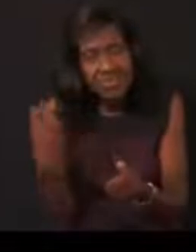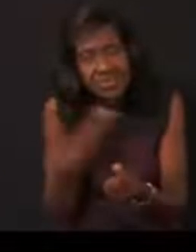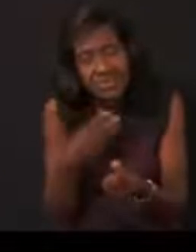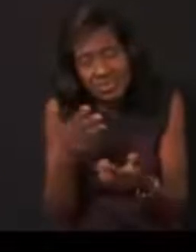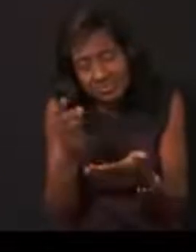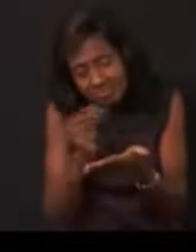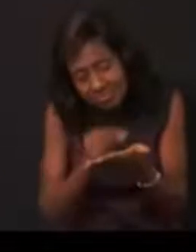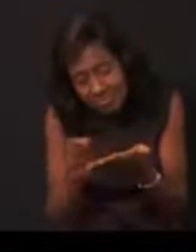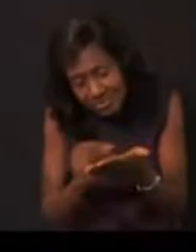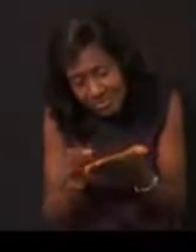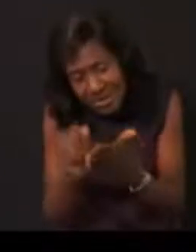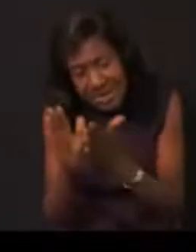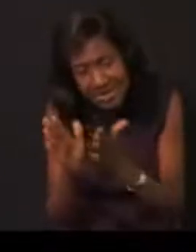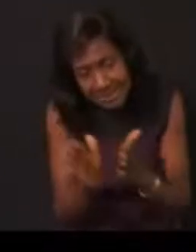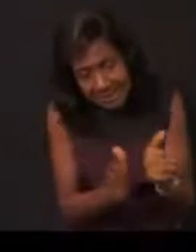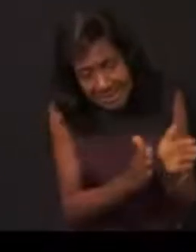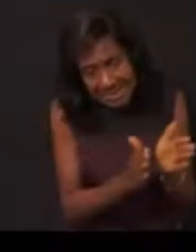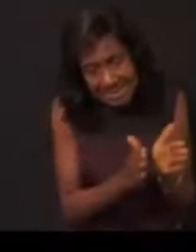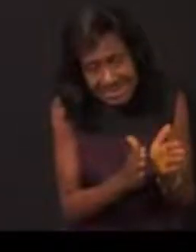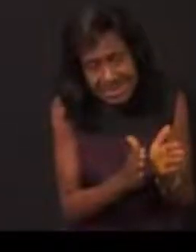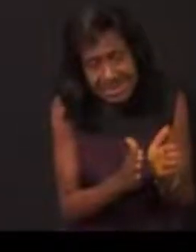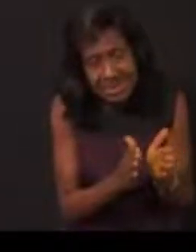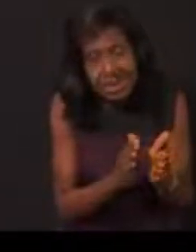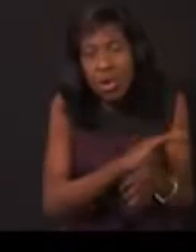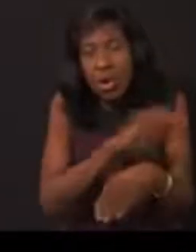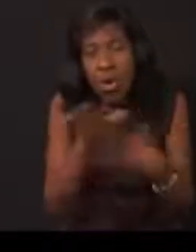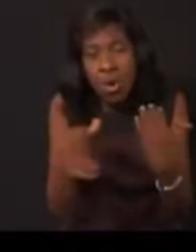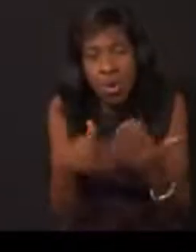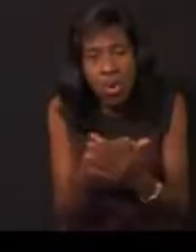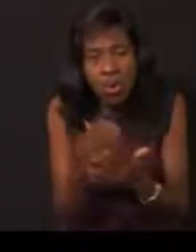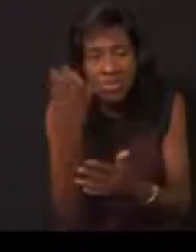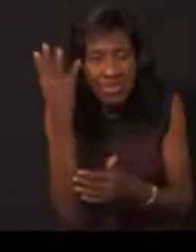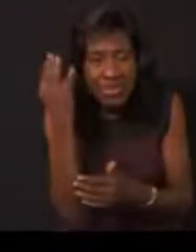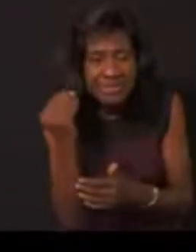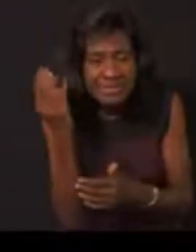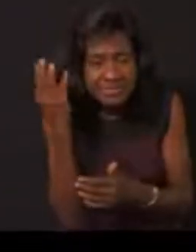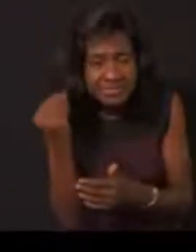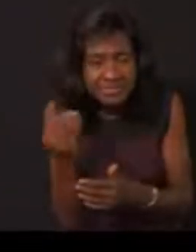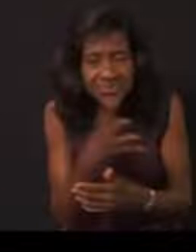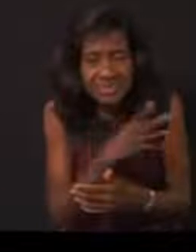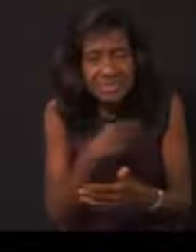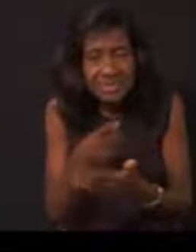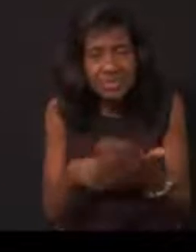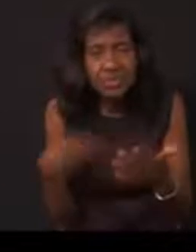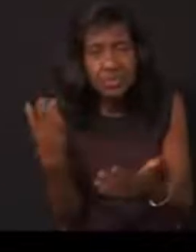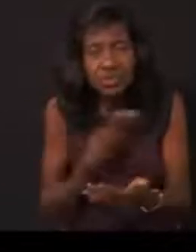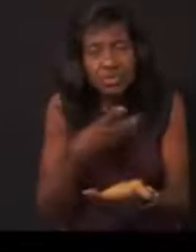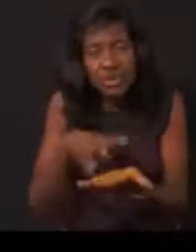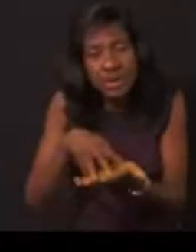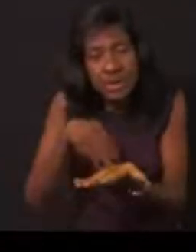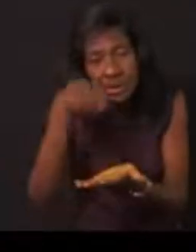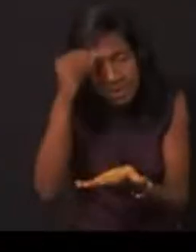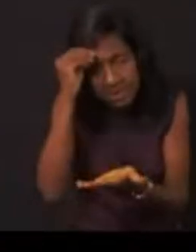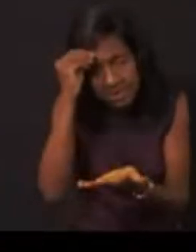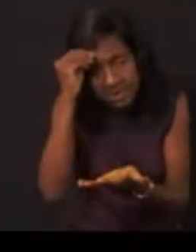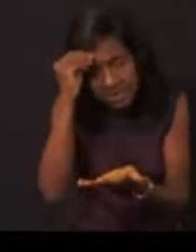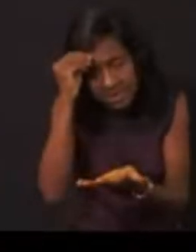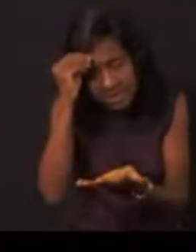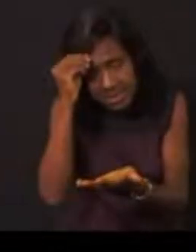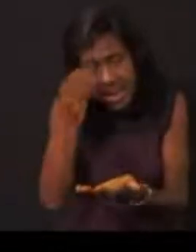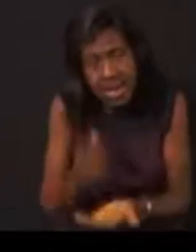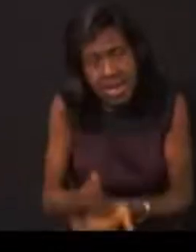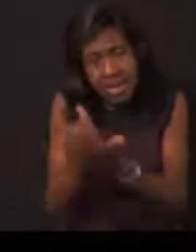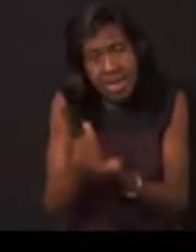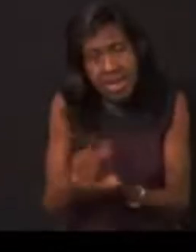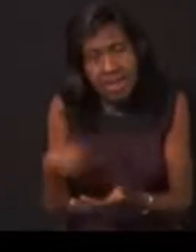playbook, and these experiences and lessons have formed a very strong part of